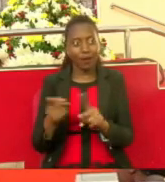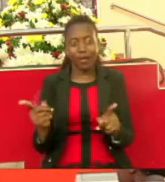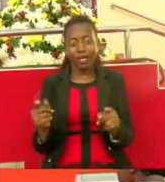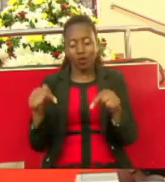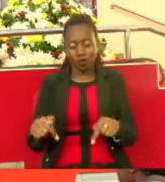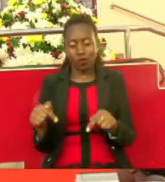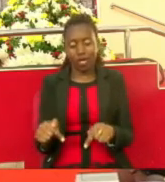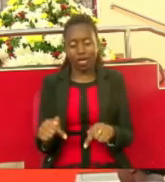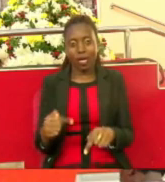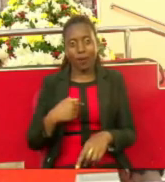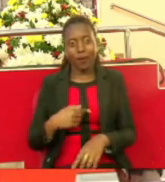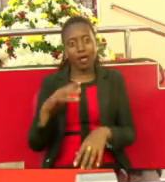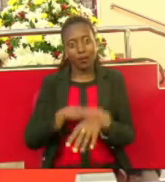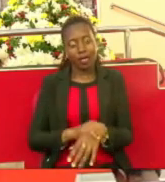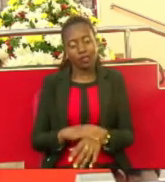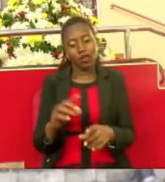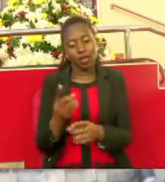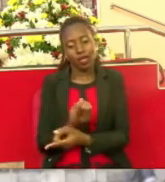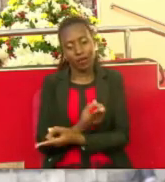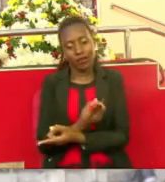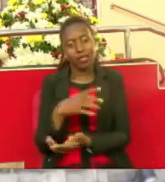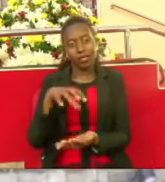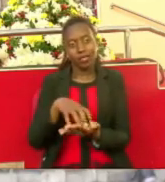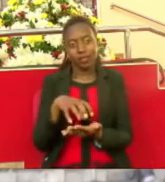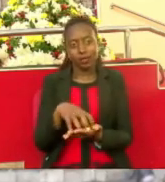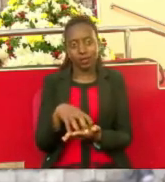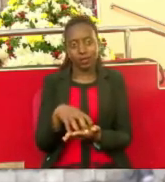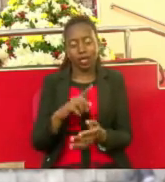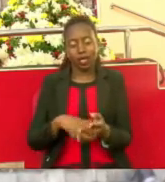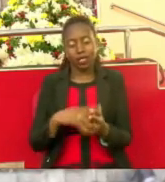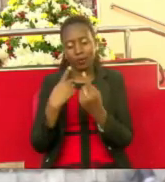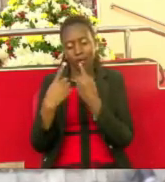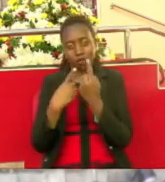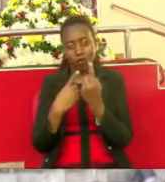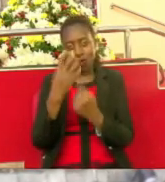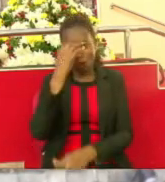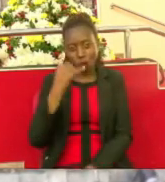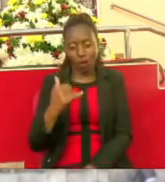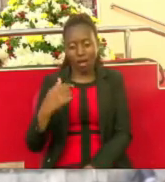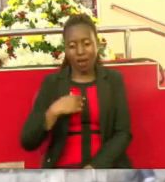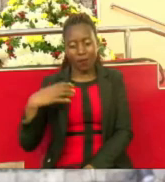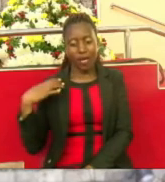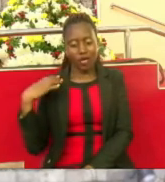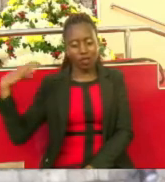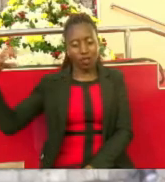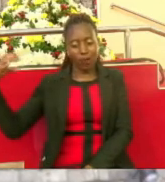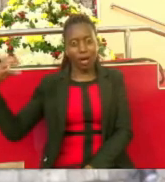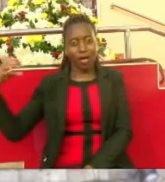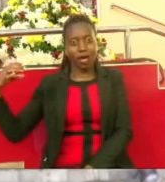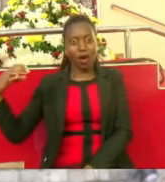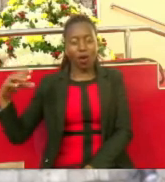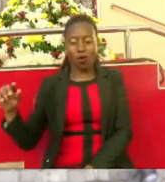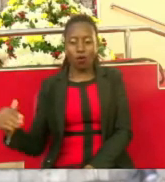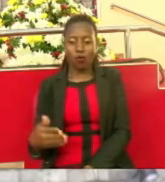different position as I speak. Nitachukua sehemu tofauti ndipo nena. Because I'm the chairman of Cornerstone Academy. Kwa sababu mimi ndiye mwenyekiti